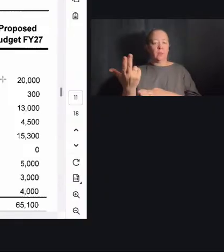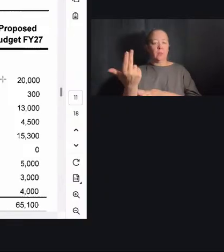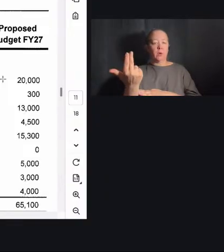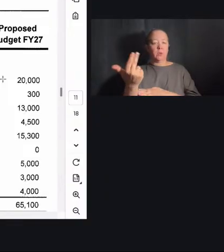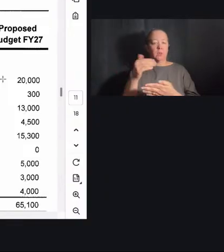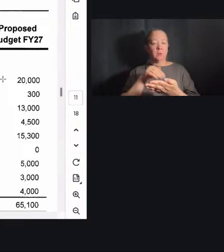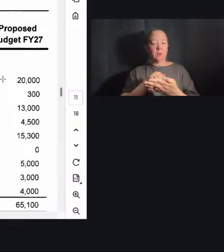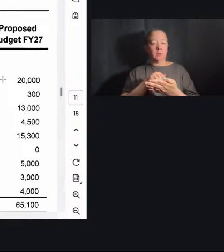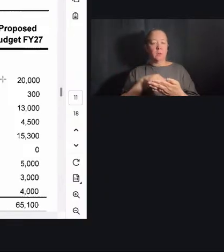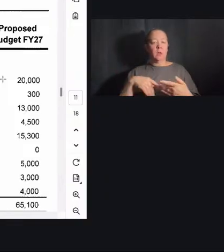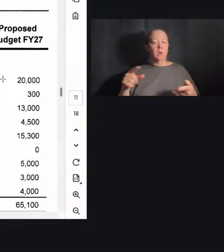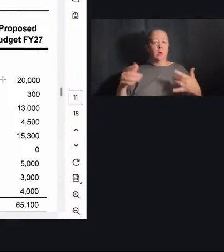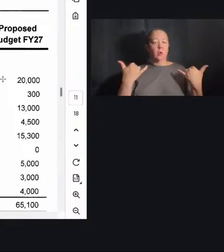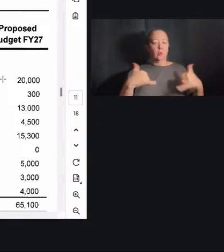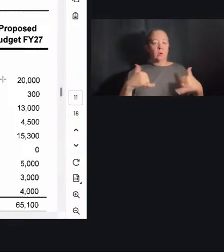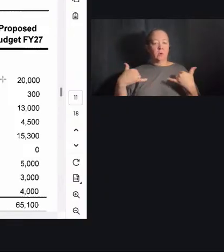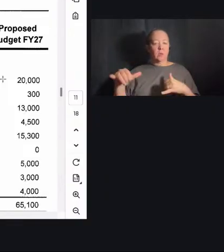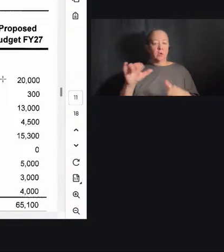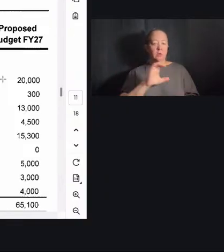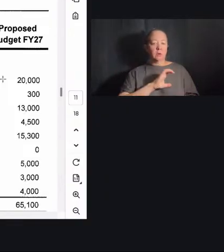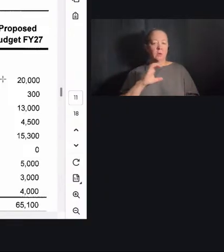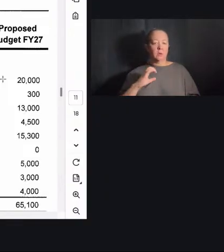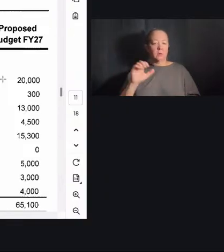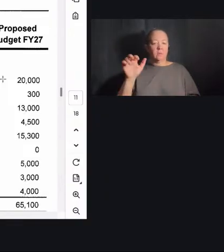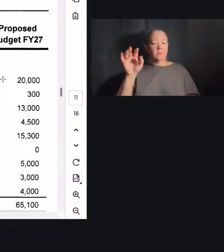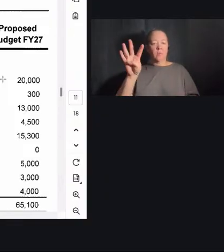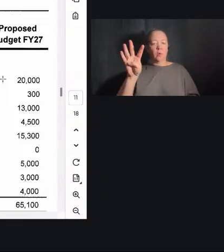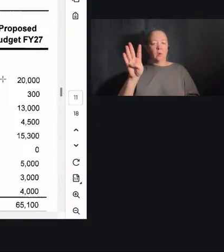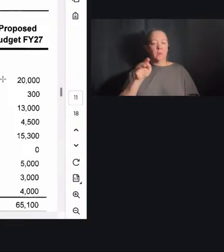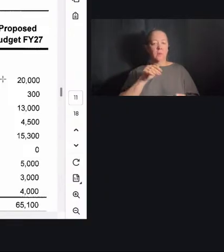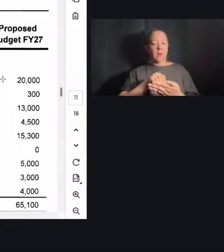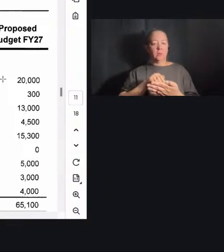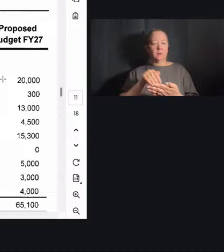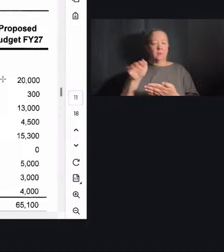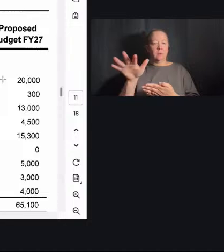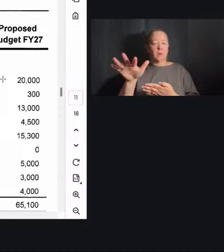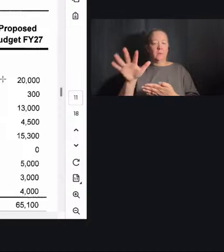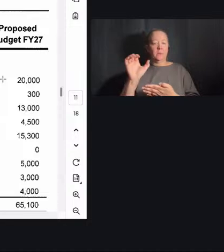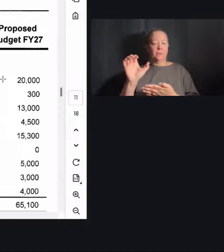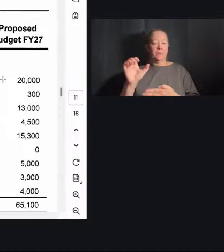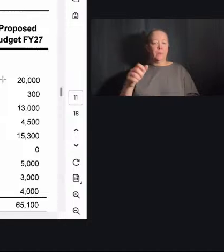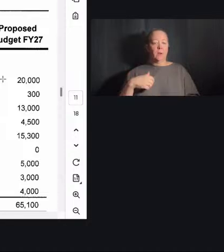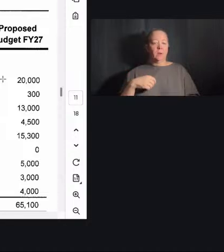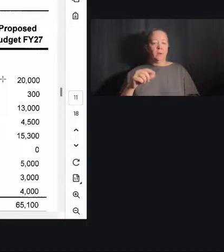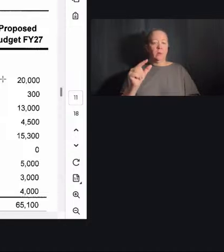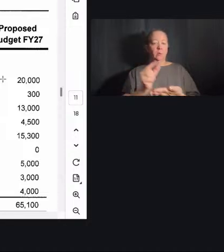Recreation Council, $4,500. Grants,